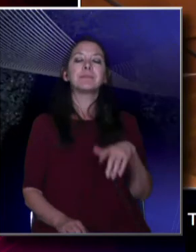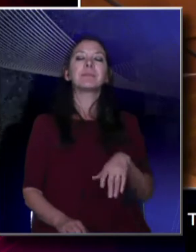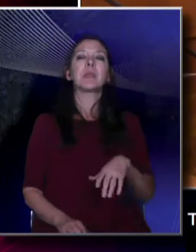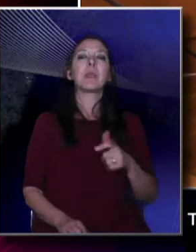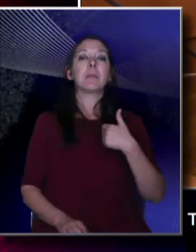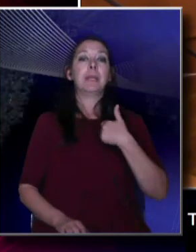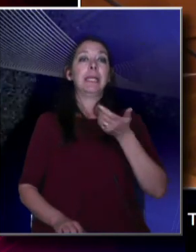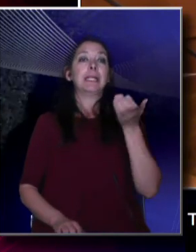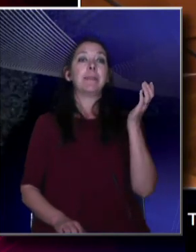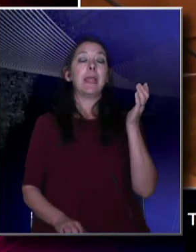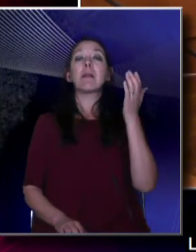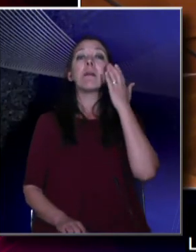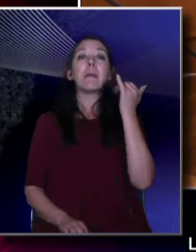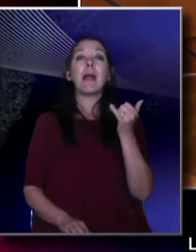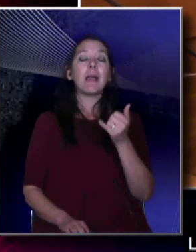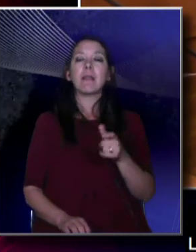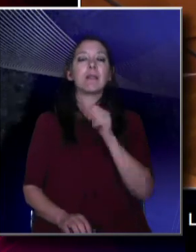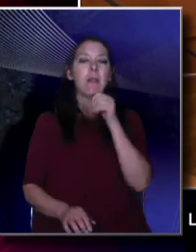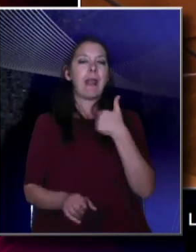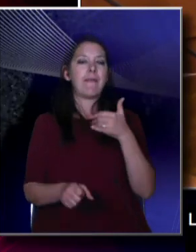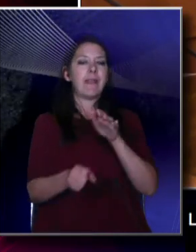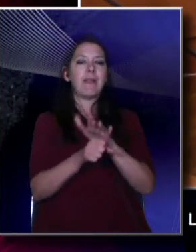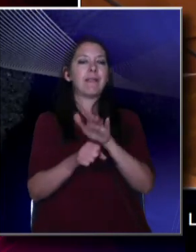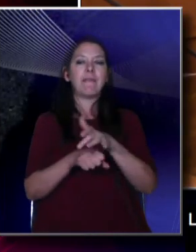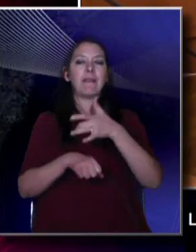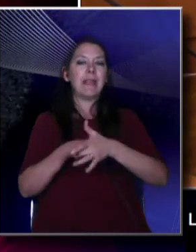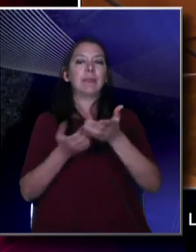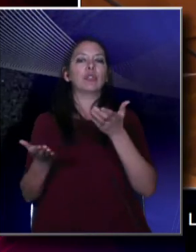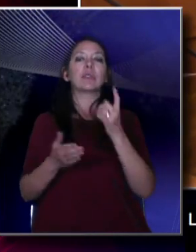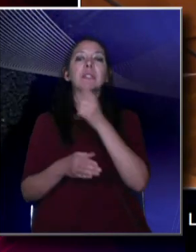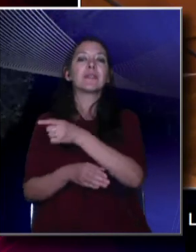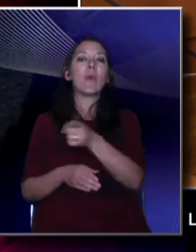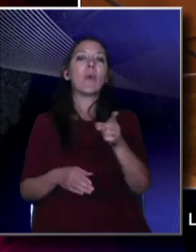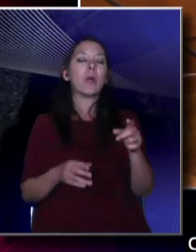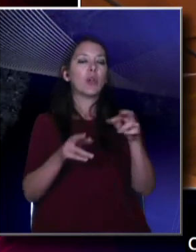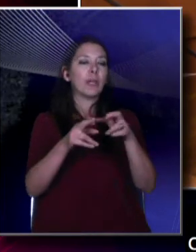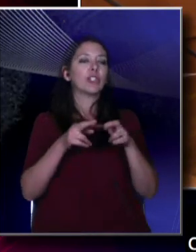comments to the lack of availability for children's service in regional cooperatives to assist